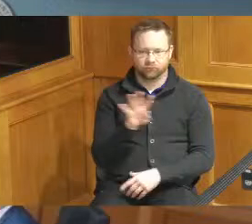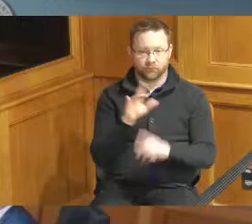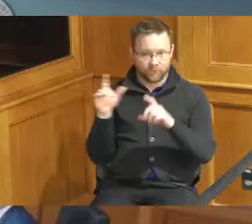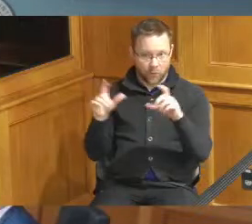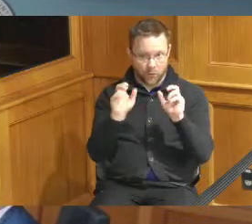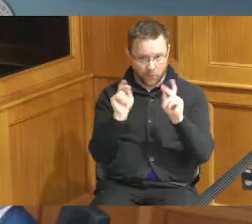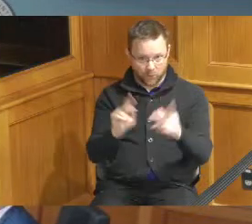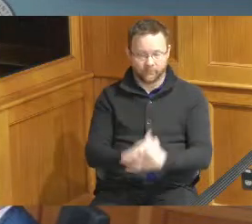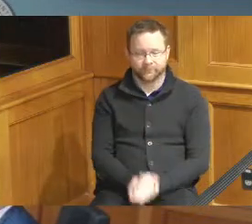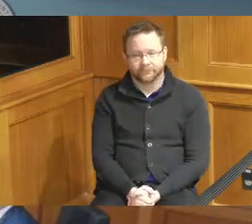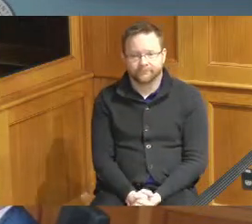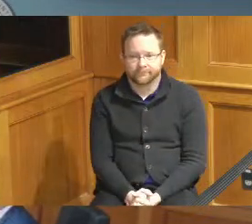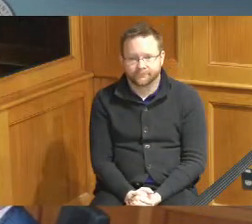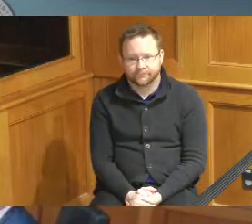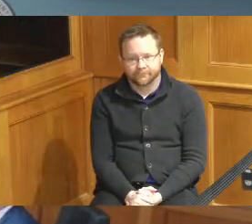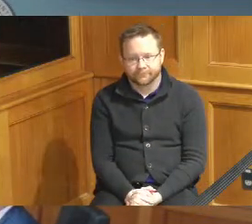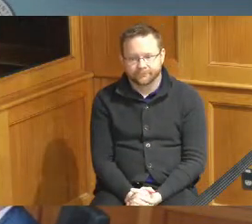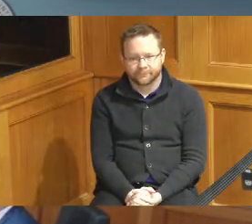us.